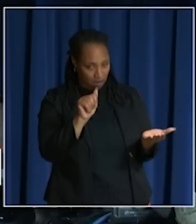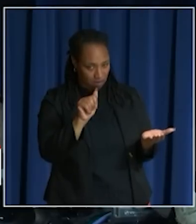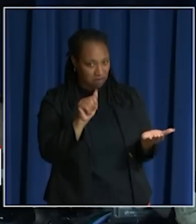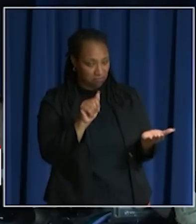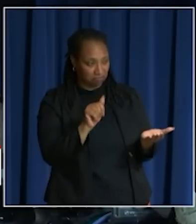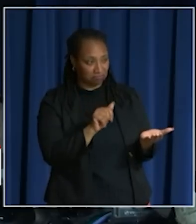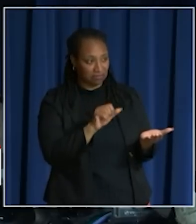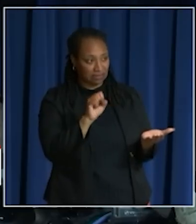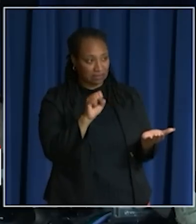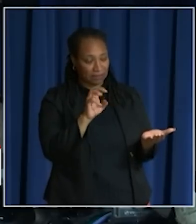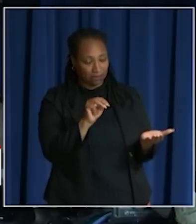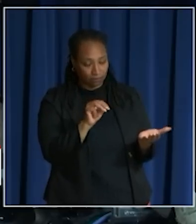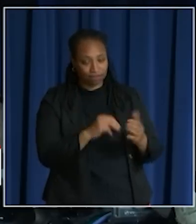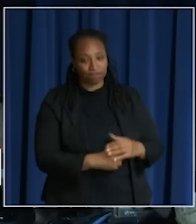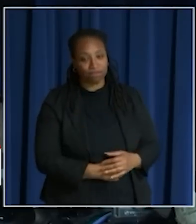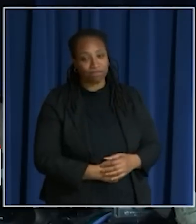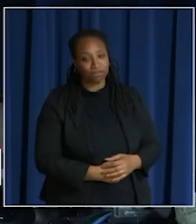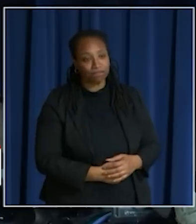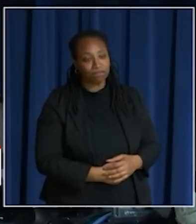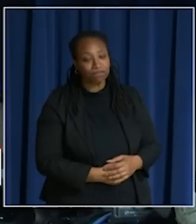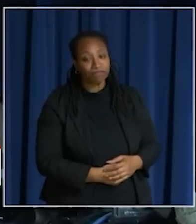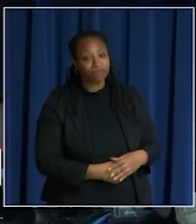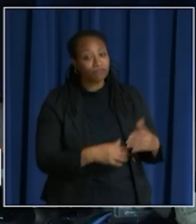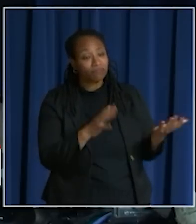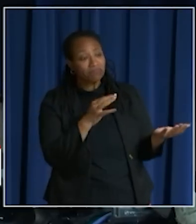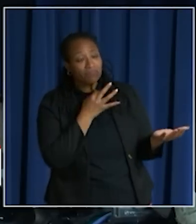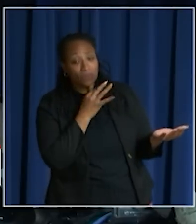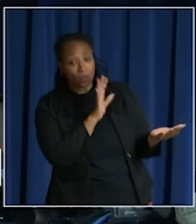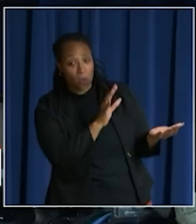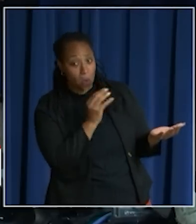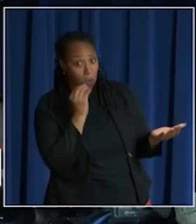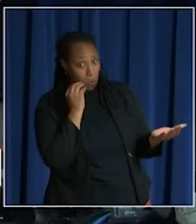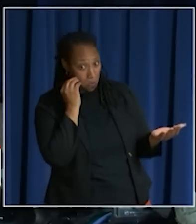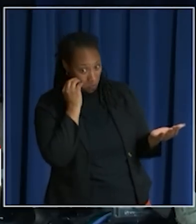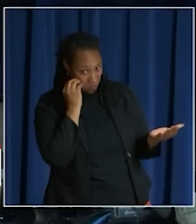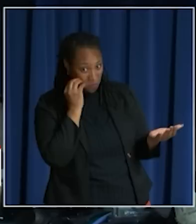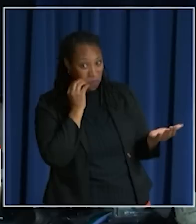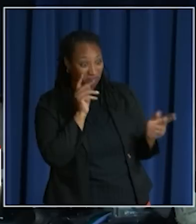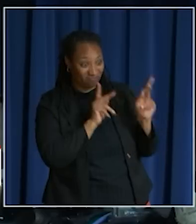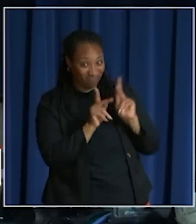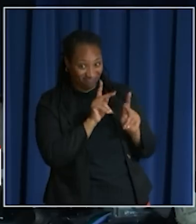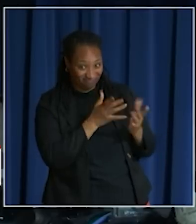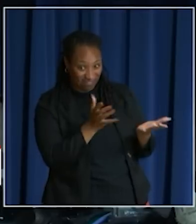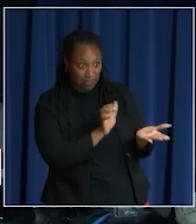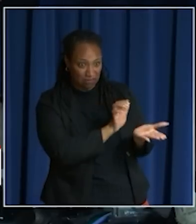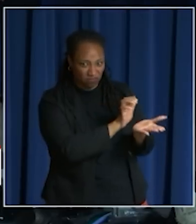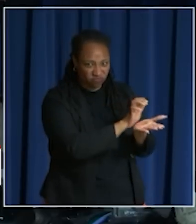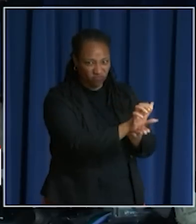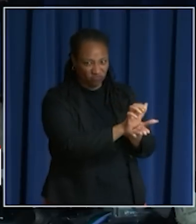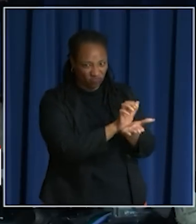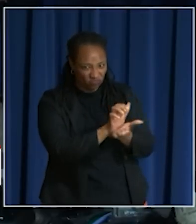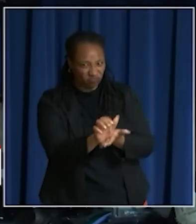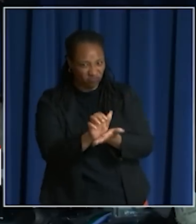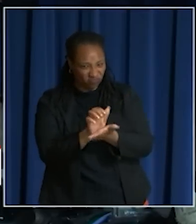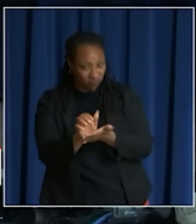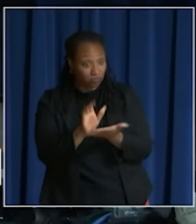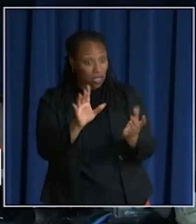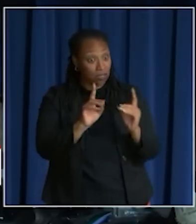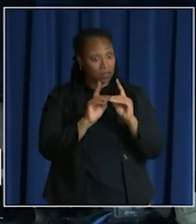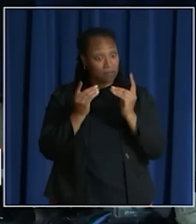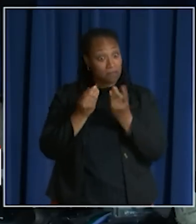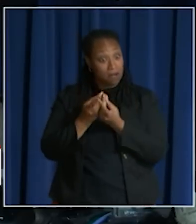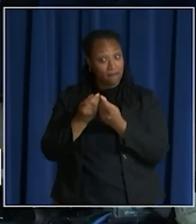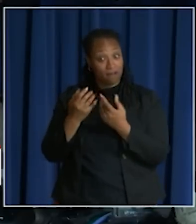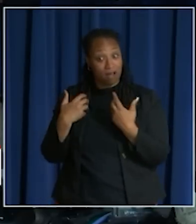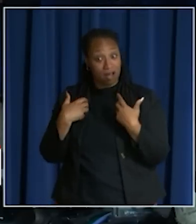to increased encampment clearings Trump has asked for? And then if AG Bondi directs local law enforcement to arrest and move people